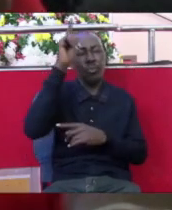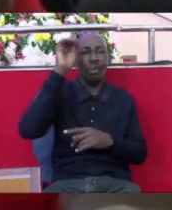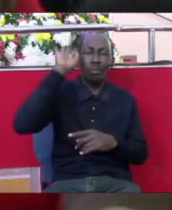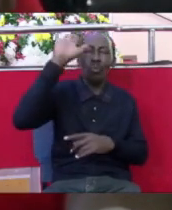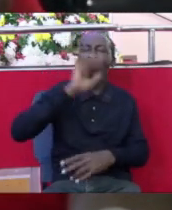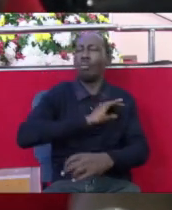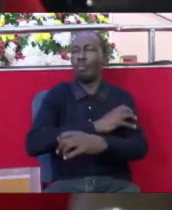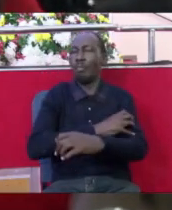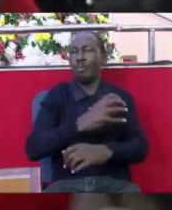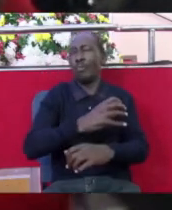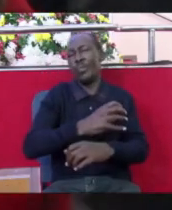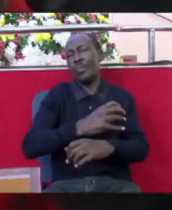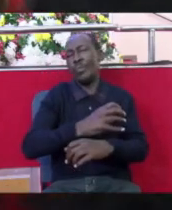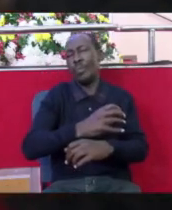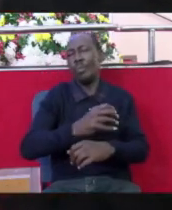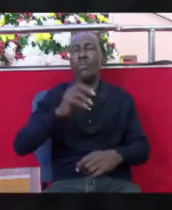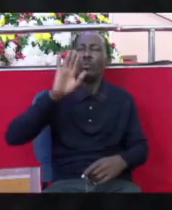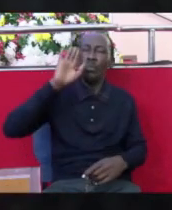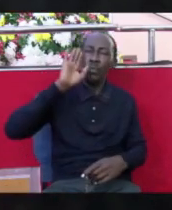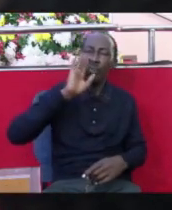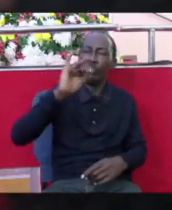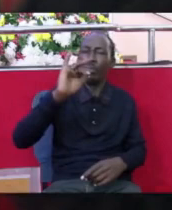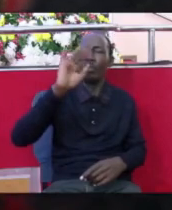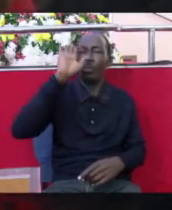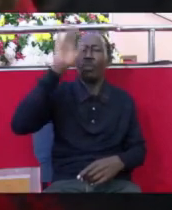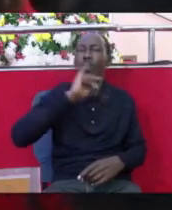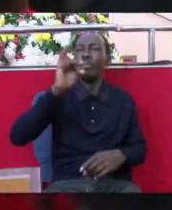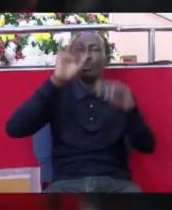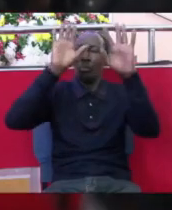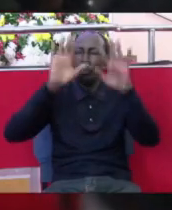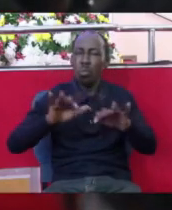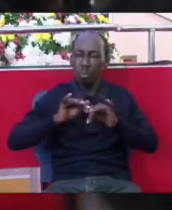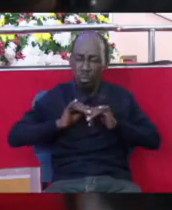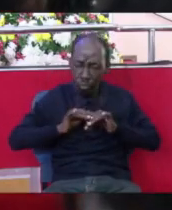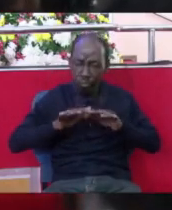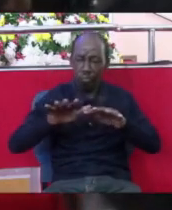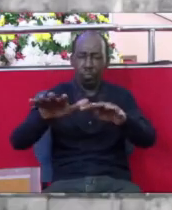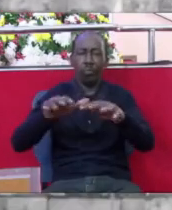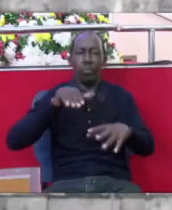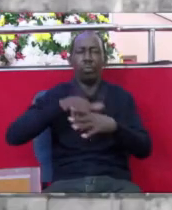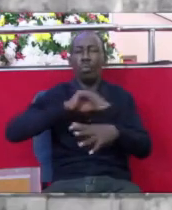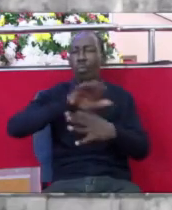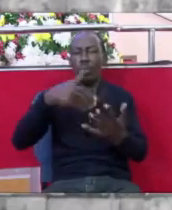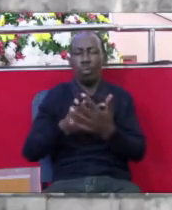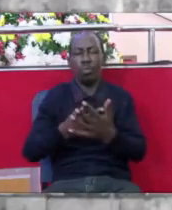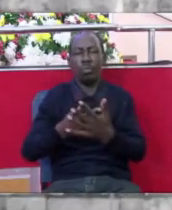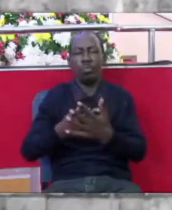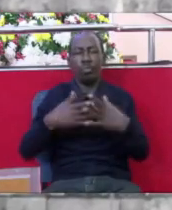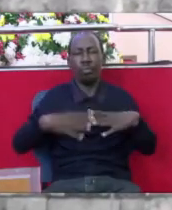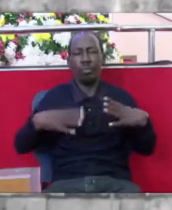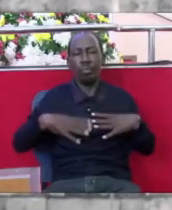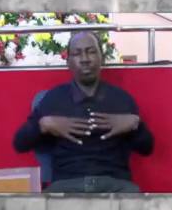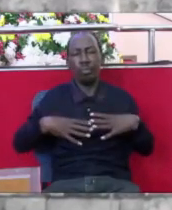power. Kwako ni nguvu. Yours, Lord, is glory spread, Lord, and majesty. Wewe uko na Mungu mwenye utukufu juu ya mambo yote.